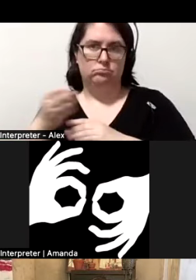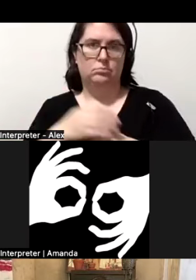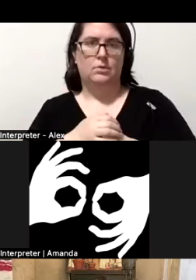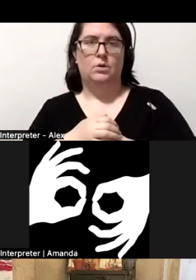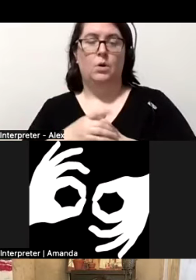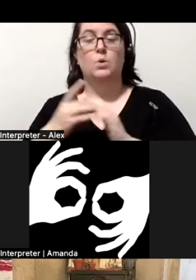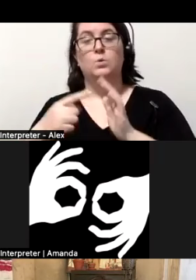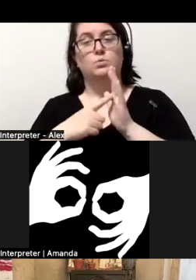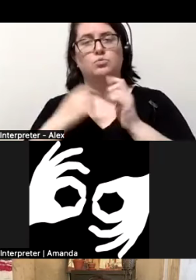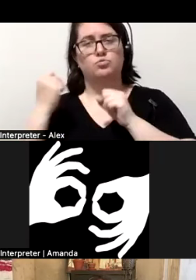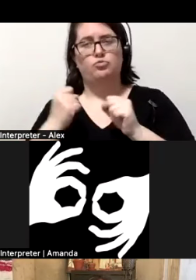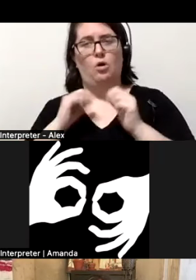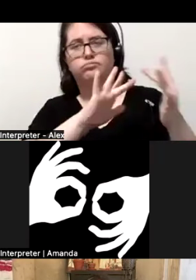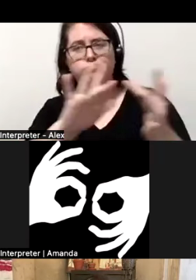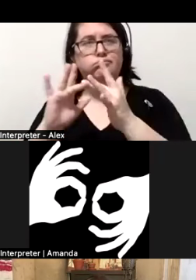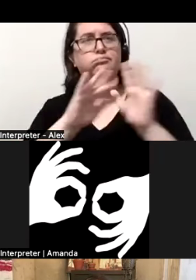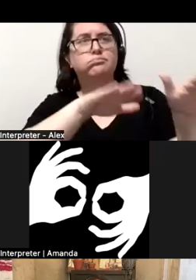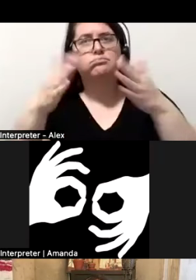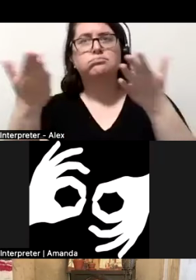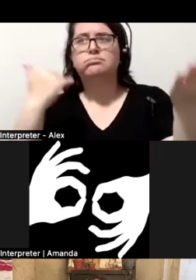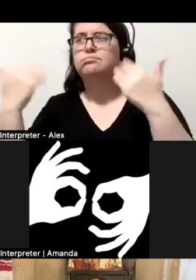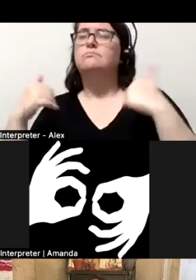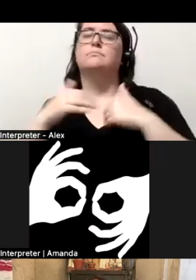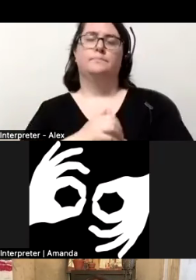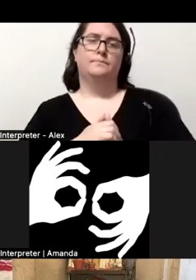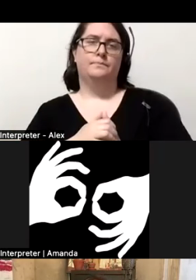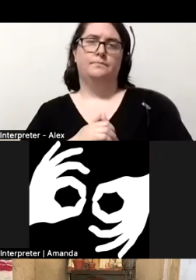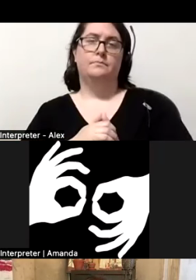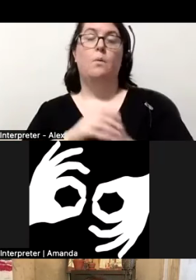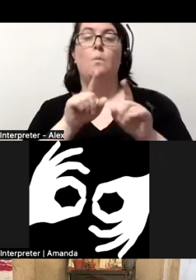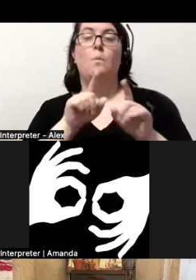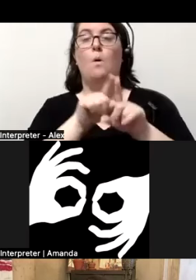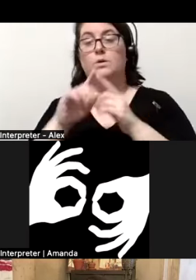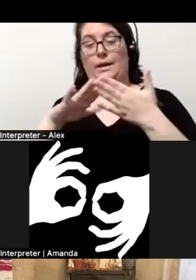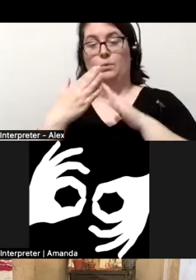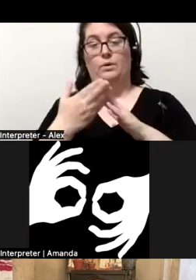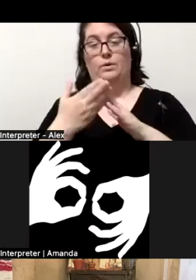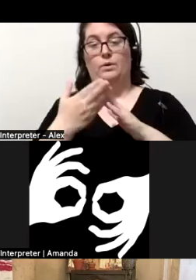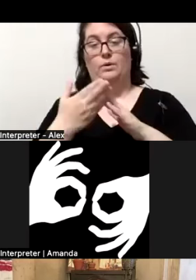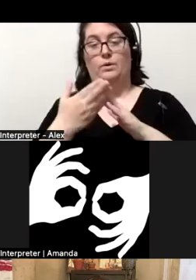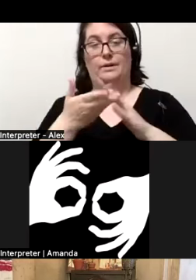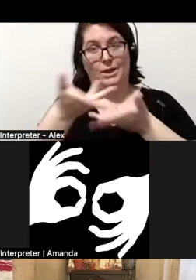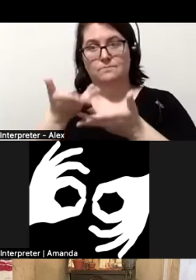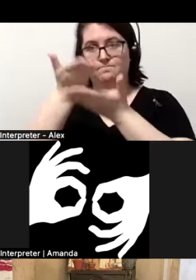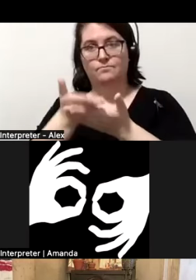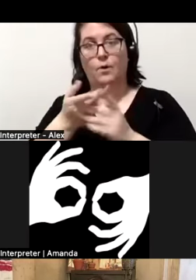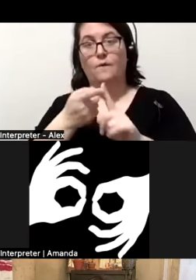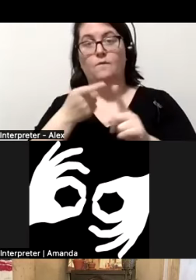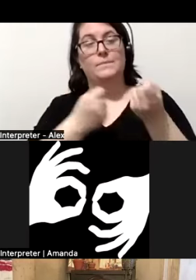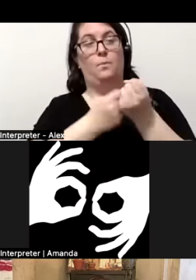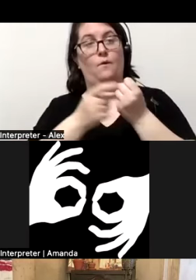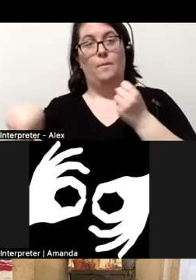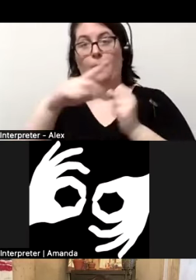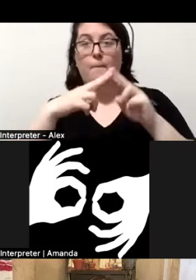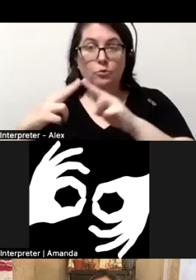plans, strategies, and initiatives in place, and that community engagement is demonstrated through support from local community